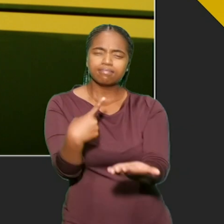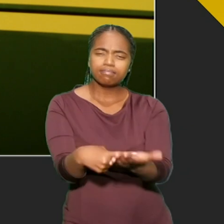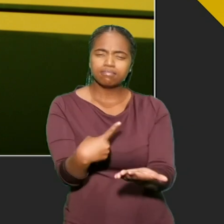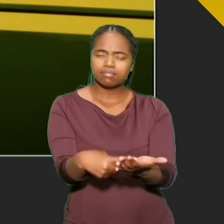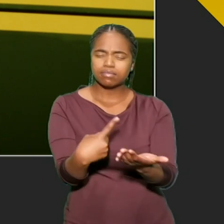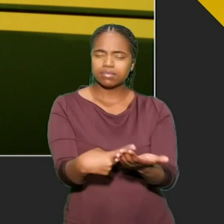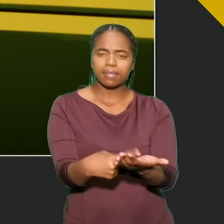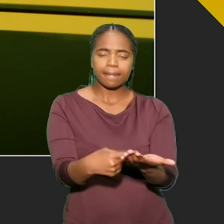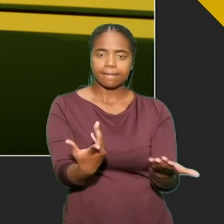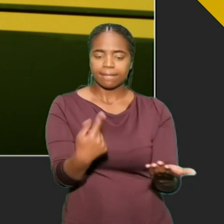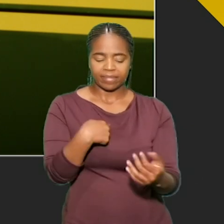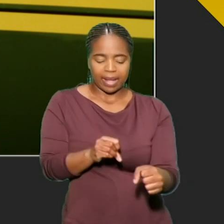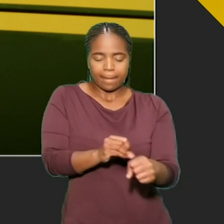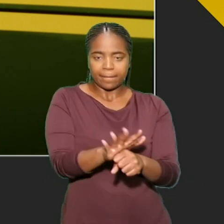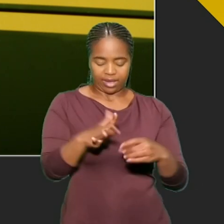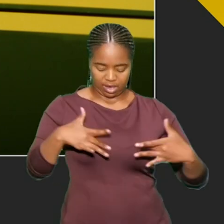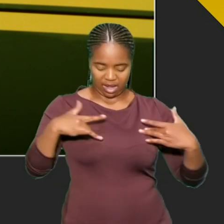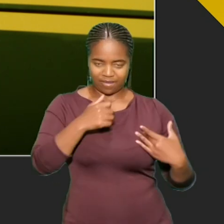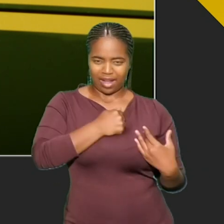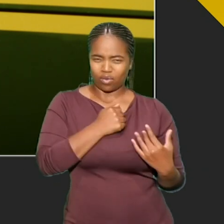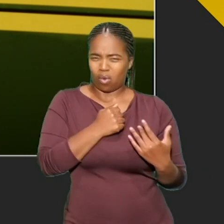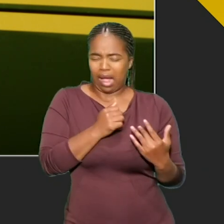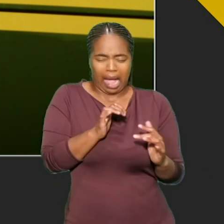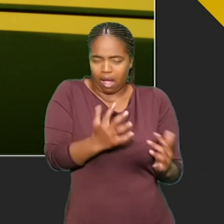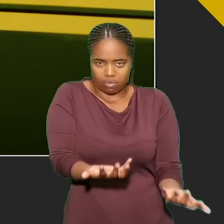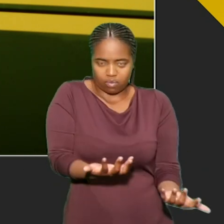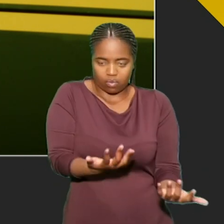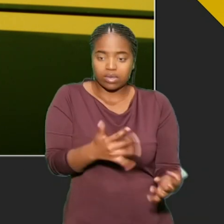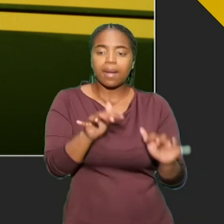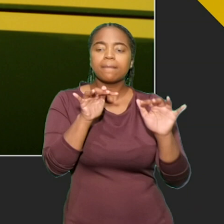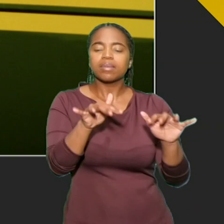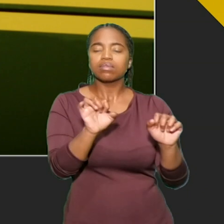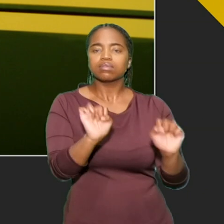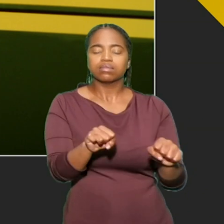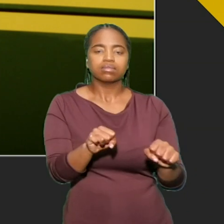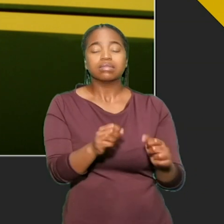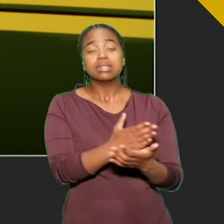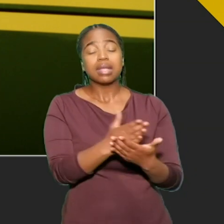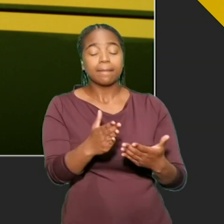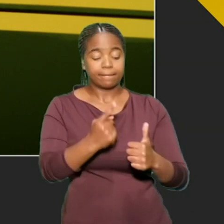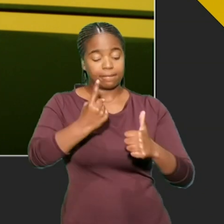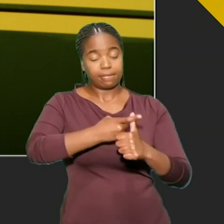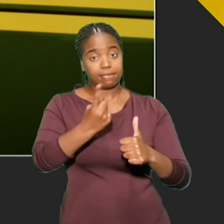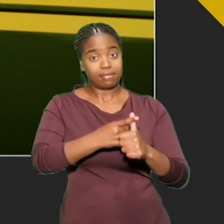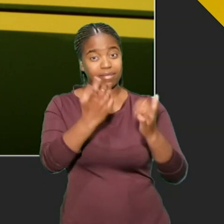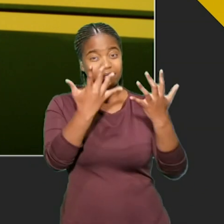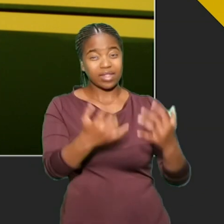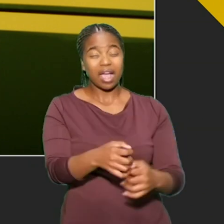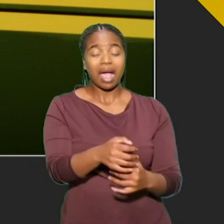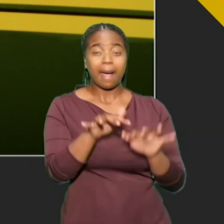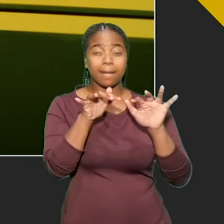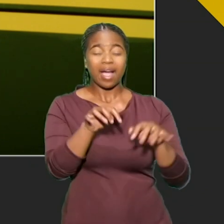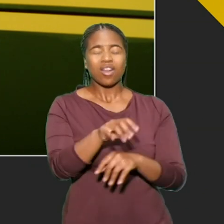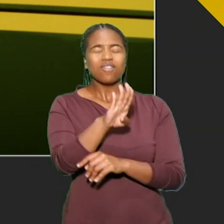how much does it impact impilo zethu but also how much does it impact people. According to ama statistics, 4 billion